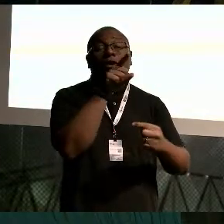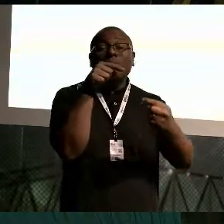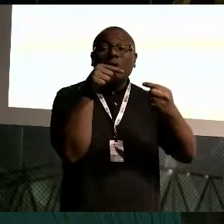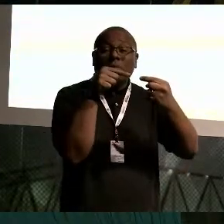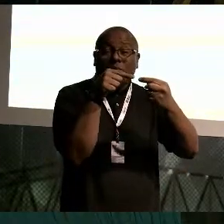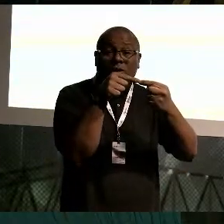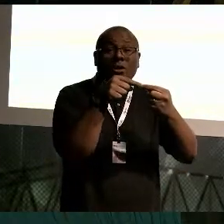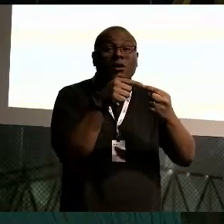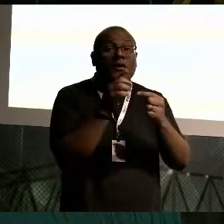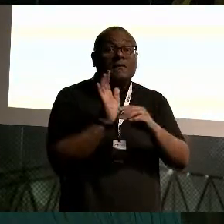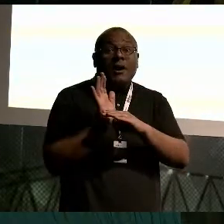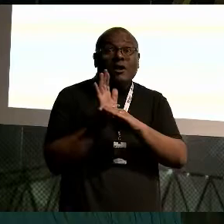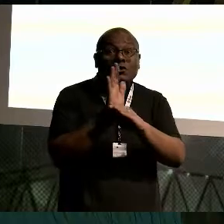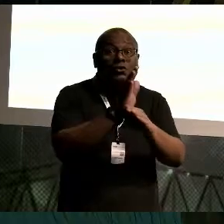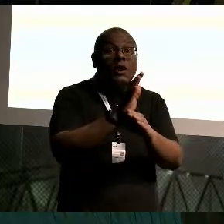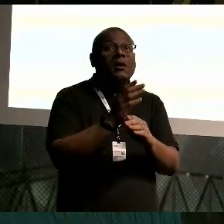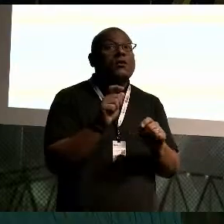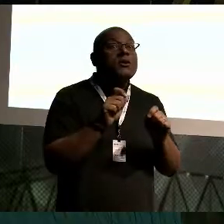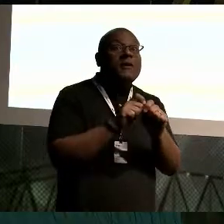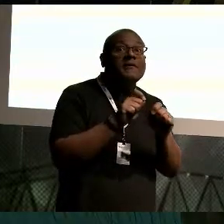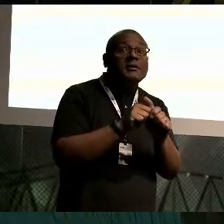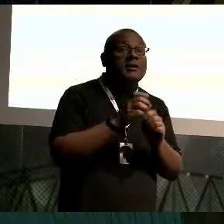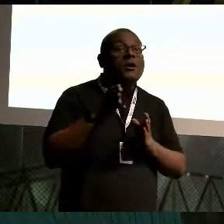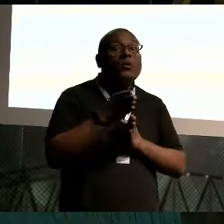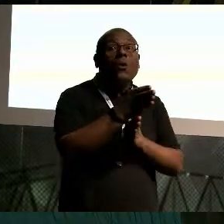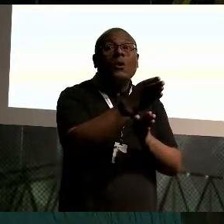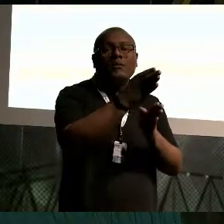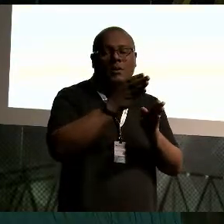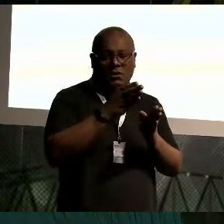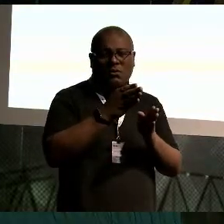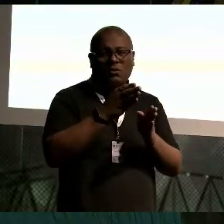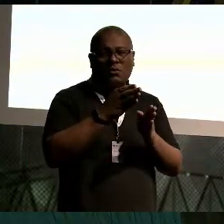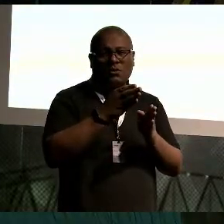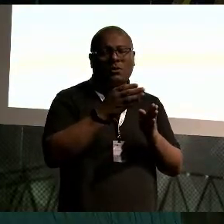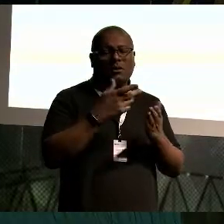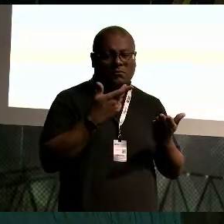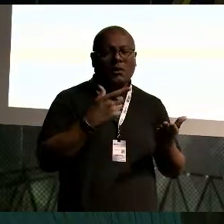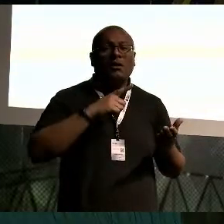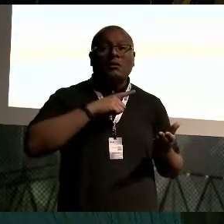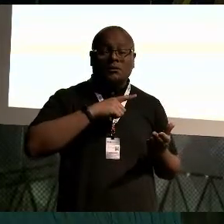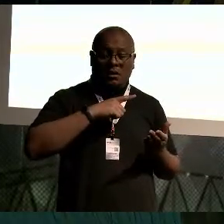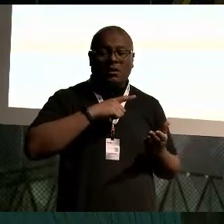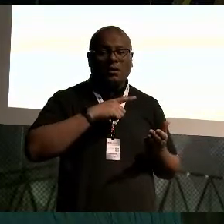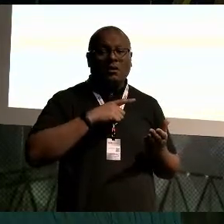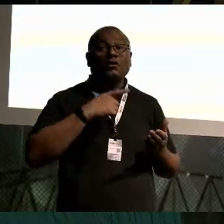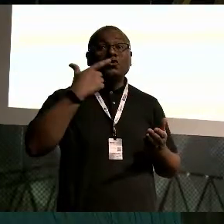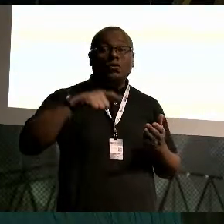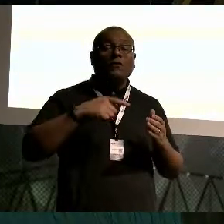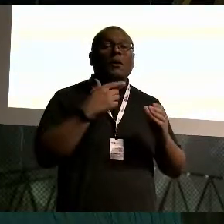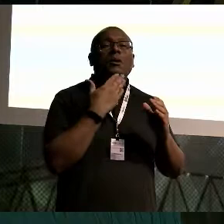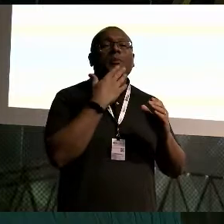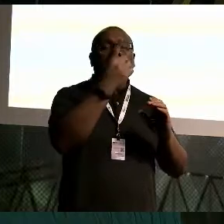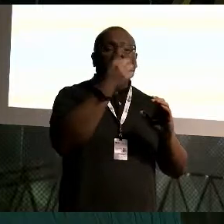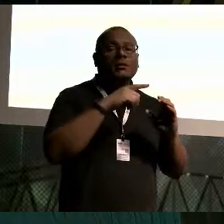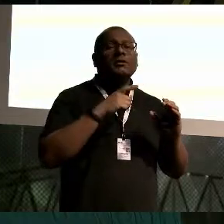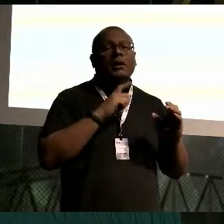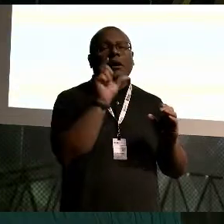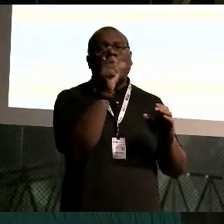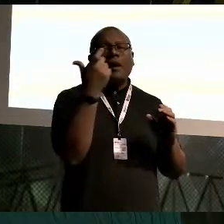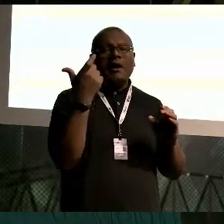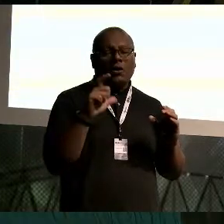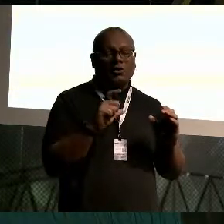a while. What you can do is you need to do some kind of retry. You need to call that service again. So that logic has